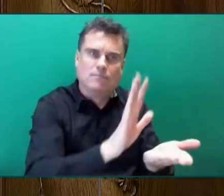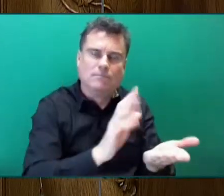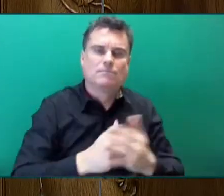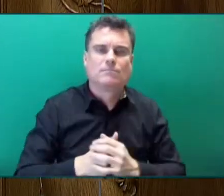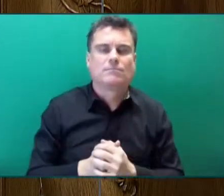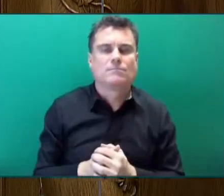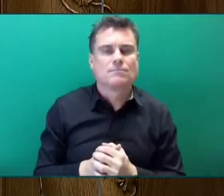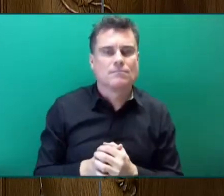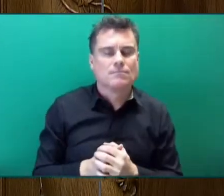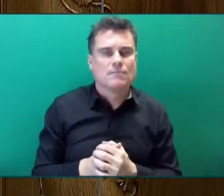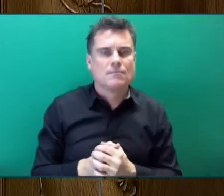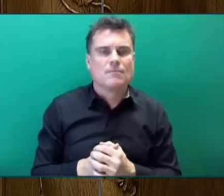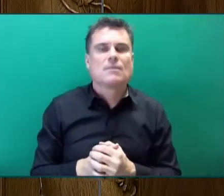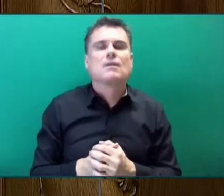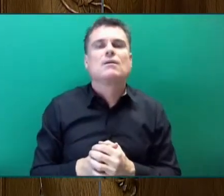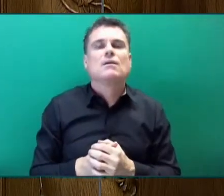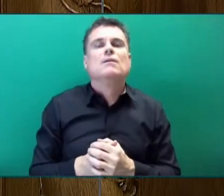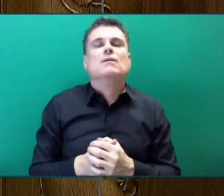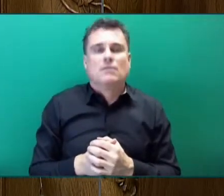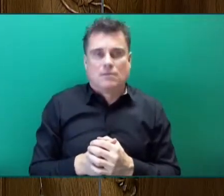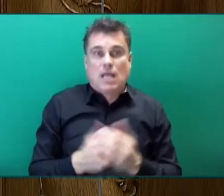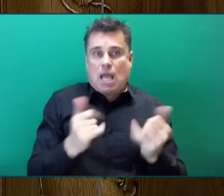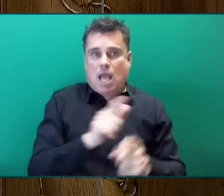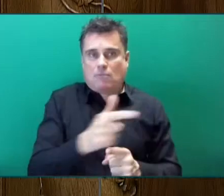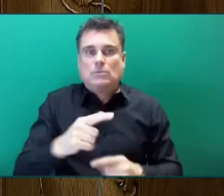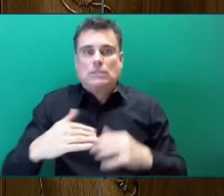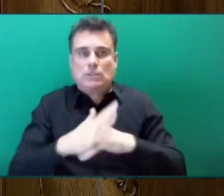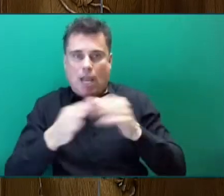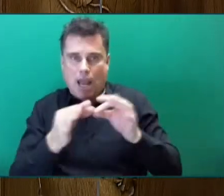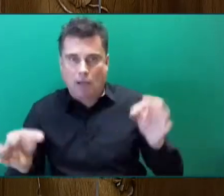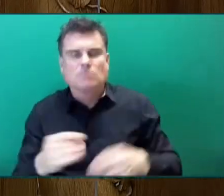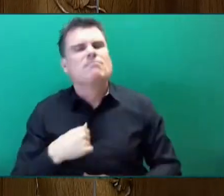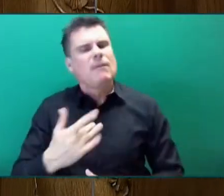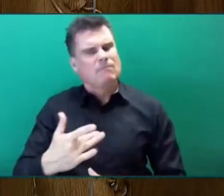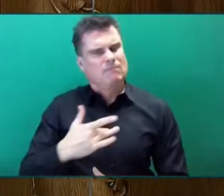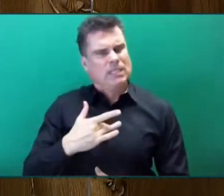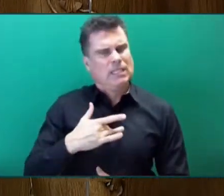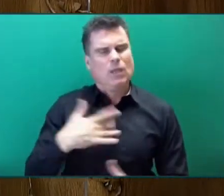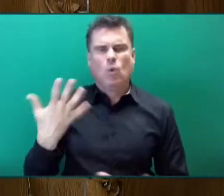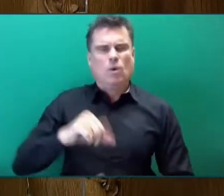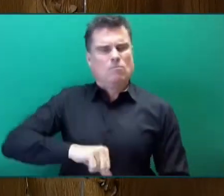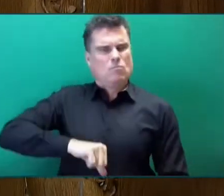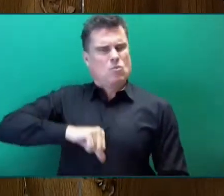work that you do all together. Haichka, merci, thank you.